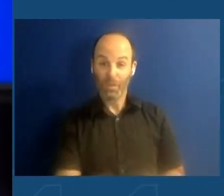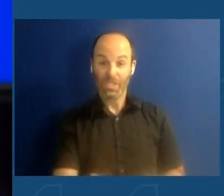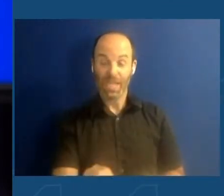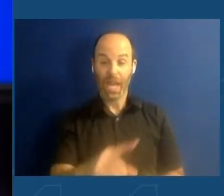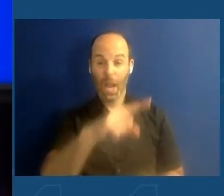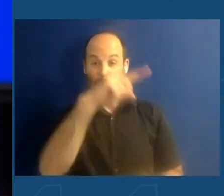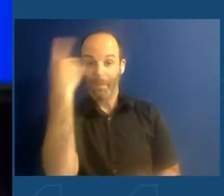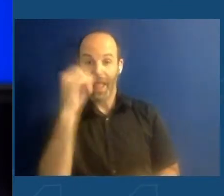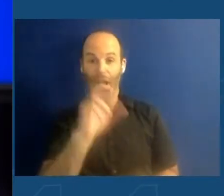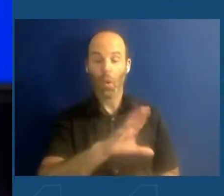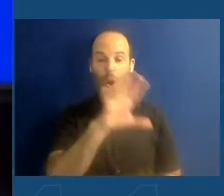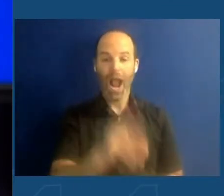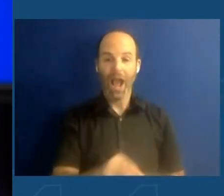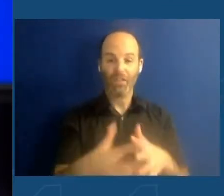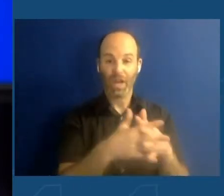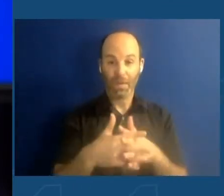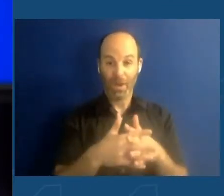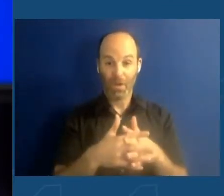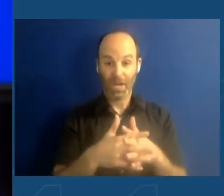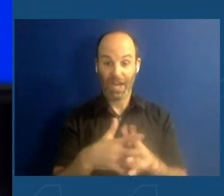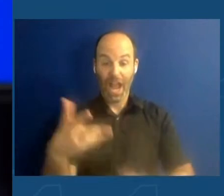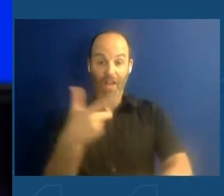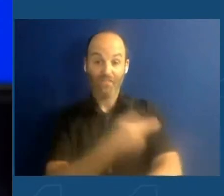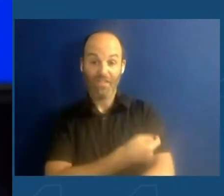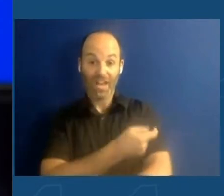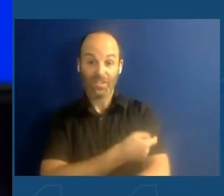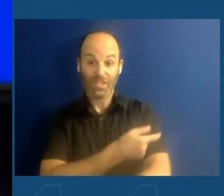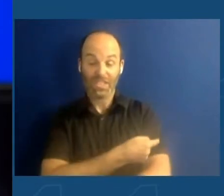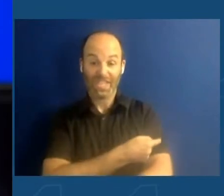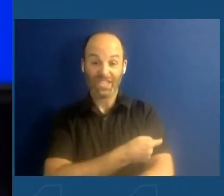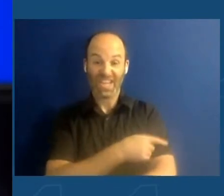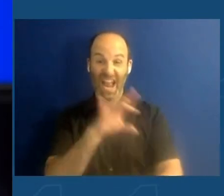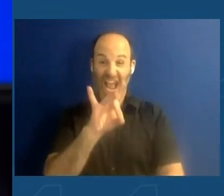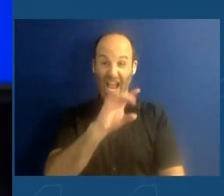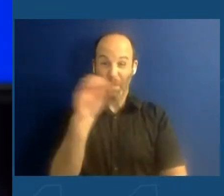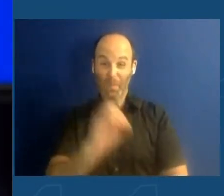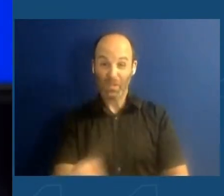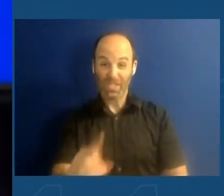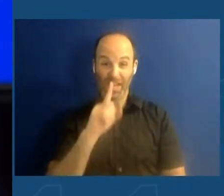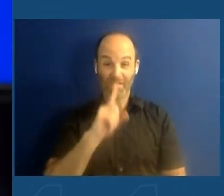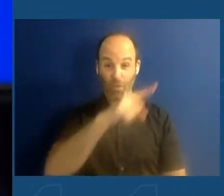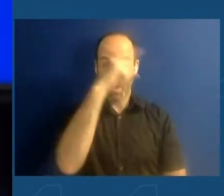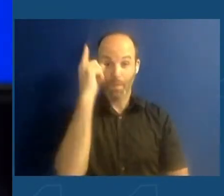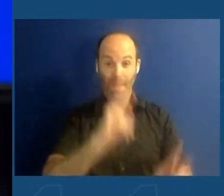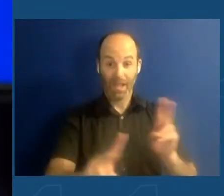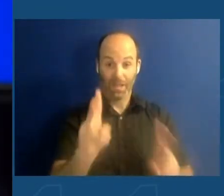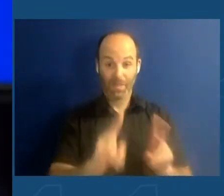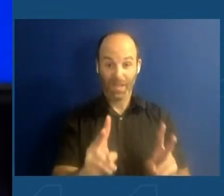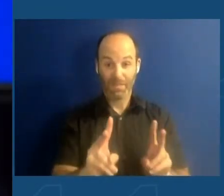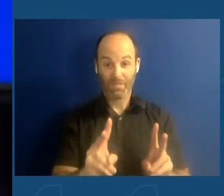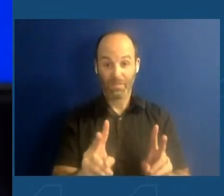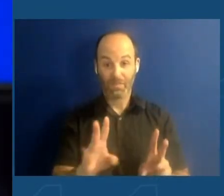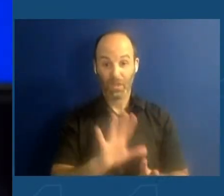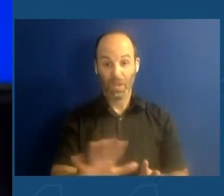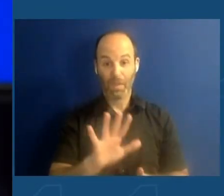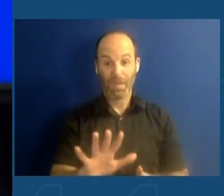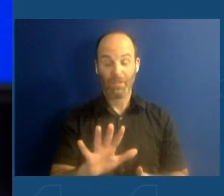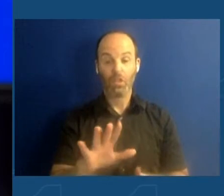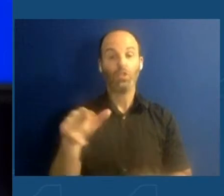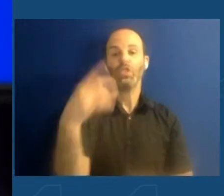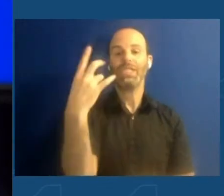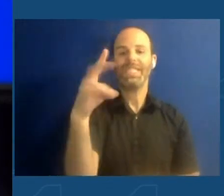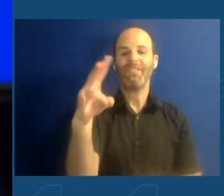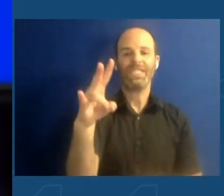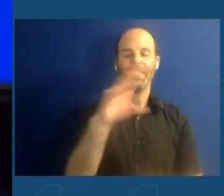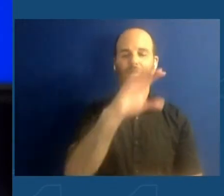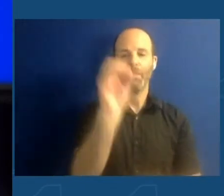been vaccinated, among Blacks, that's 8%, so that's half the proportion of